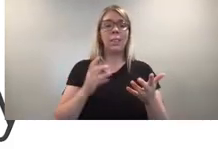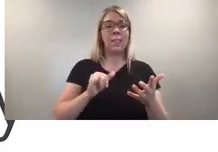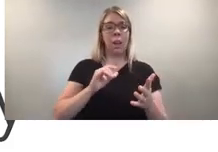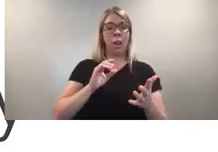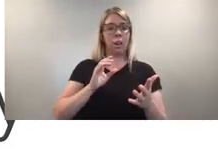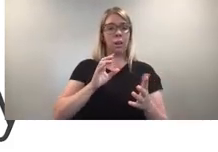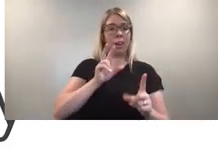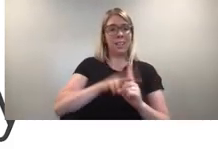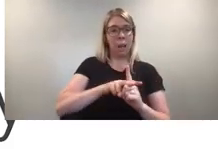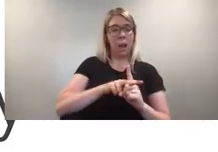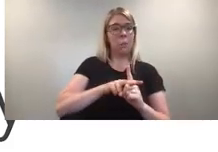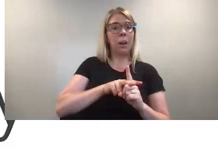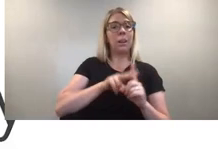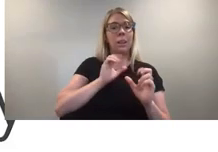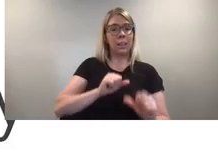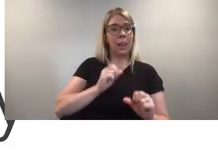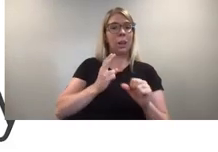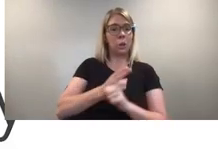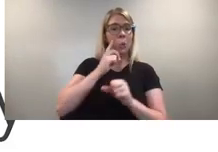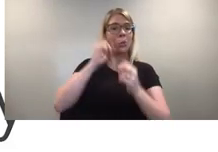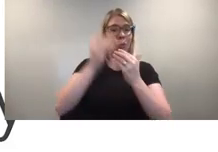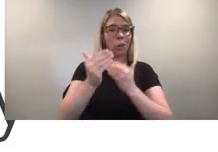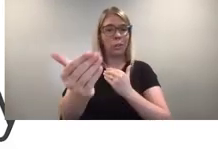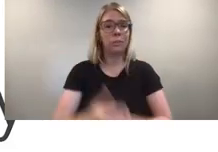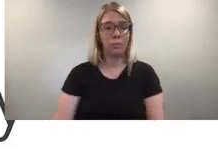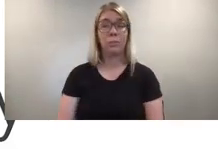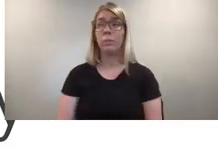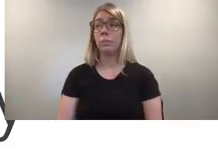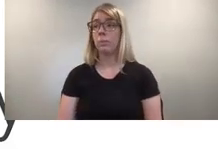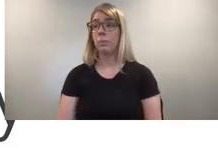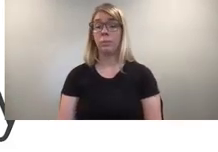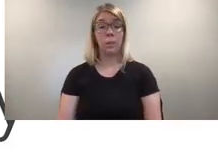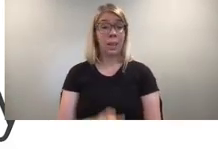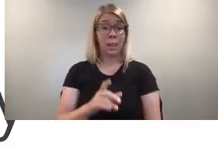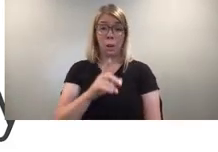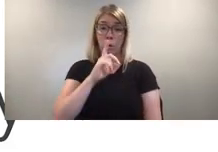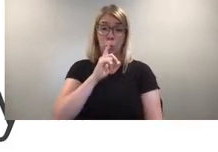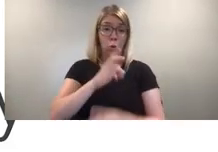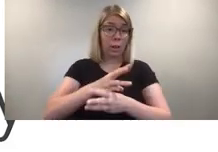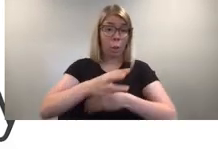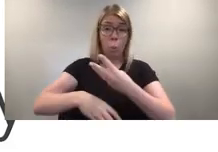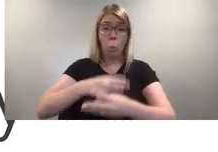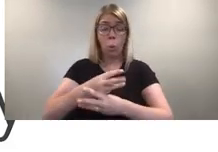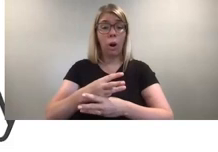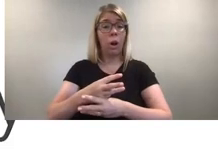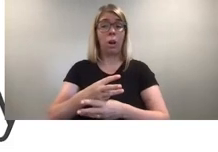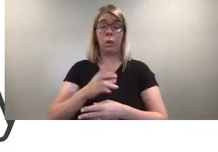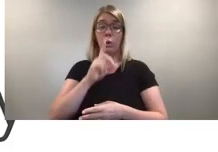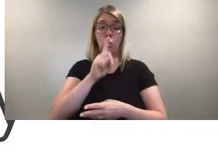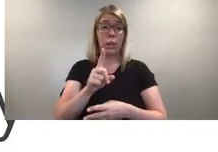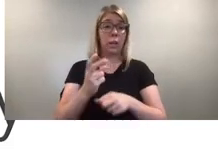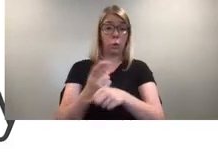that will be used long after the particular class is over. It's very real world and renewable as opposed to